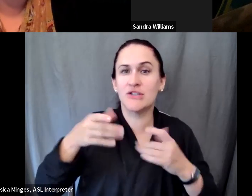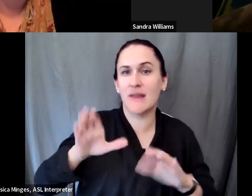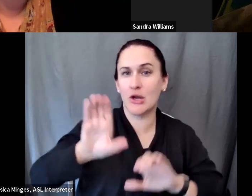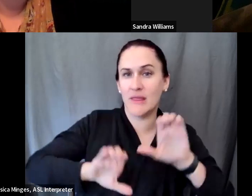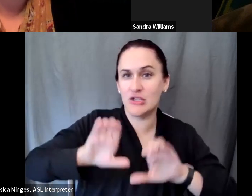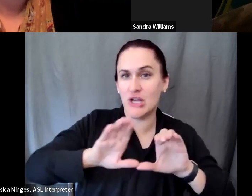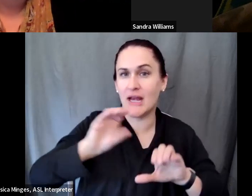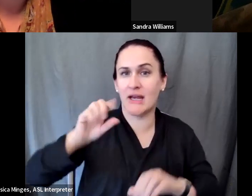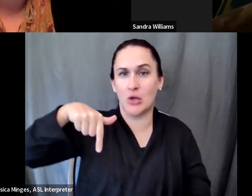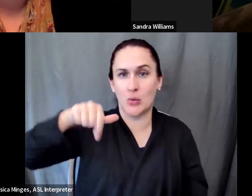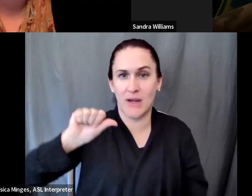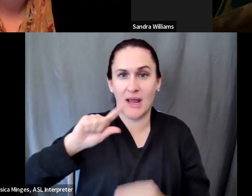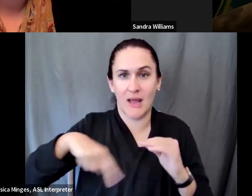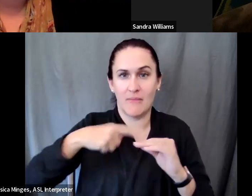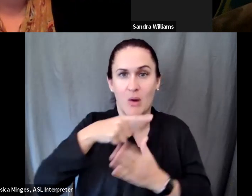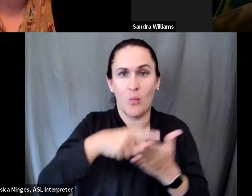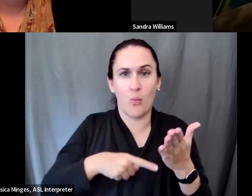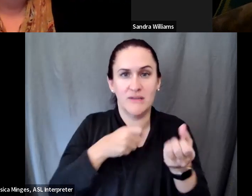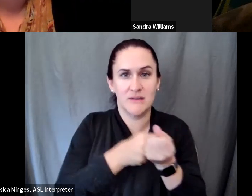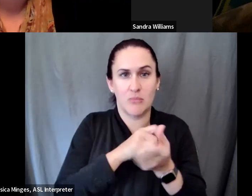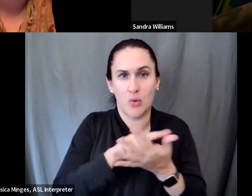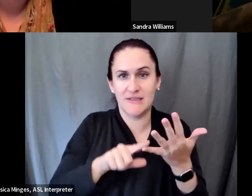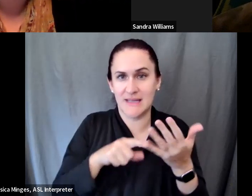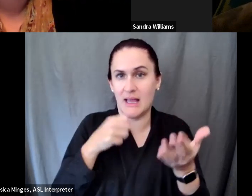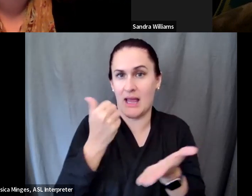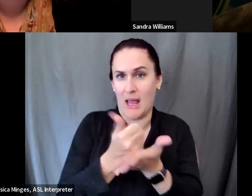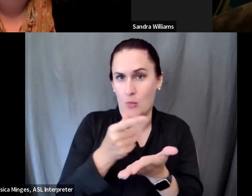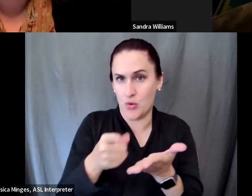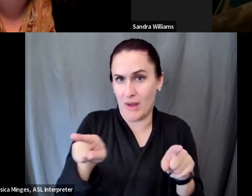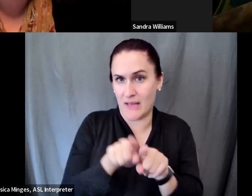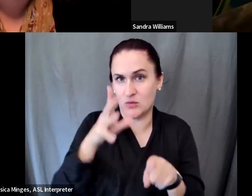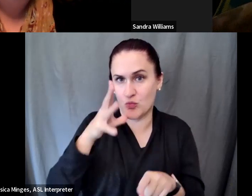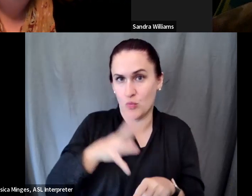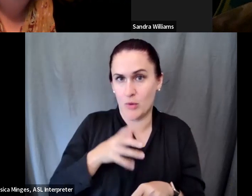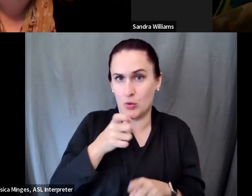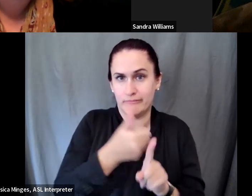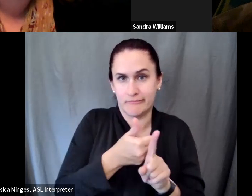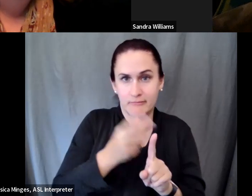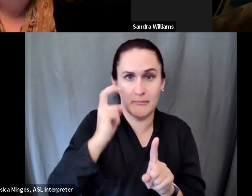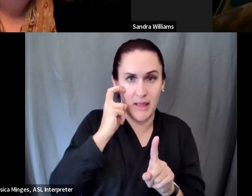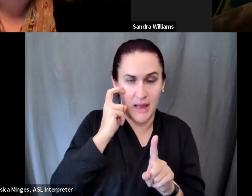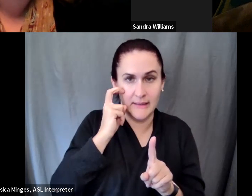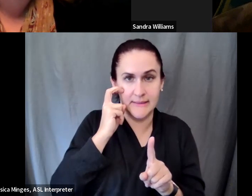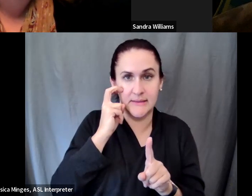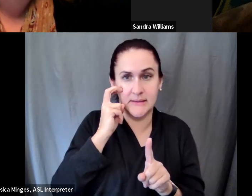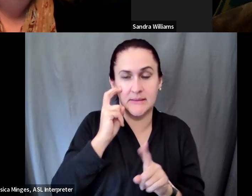in the Q&A about what supports do help you as a woman who is blind in